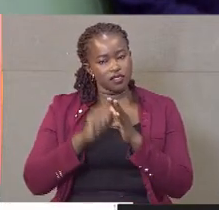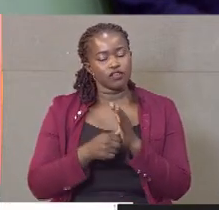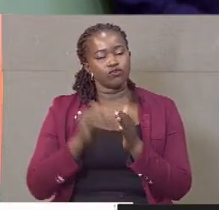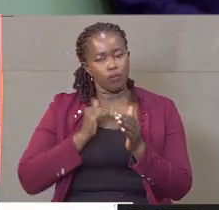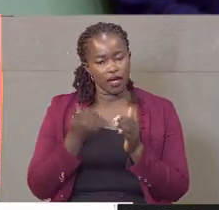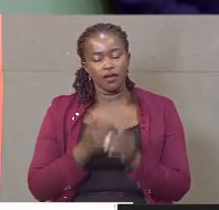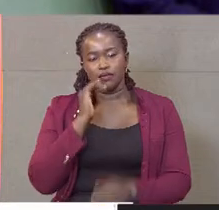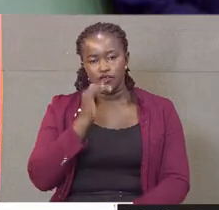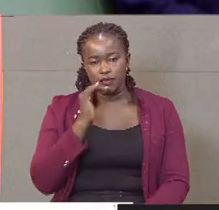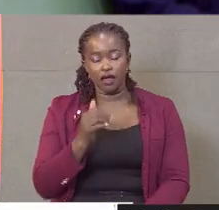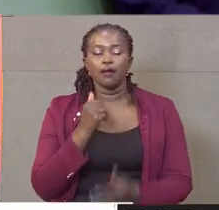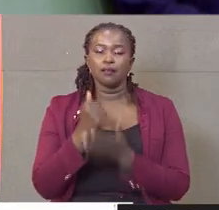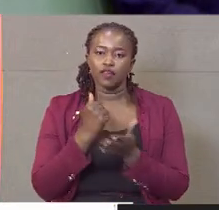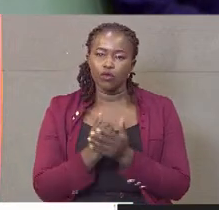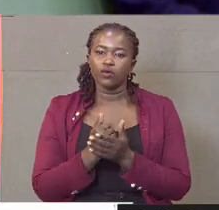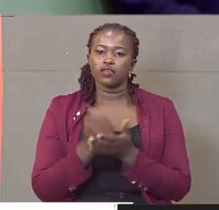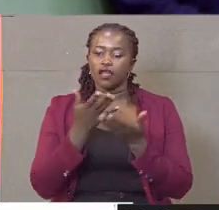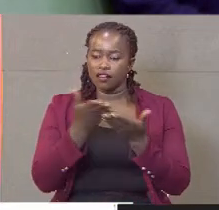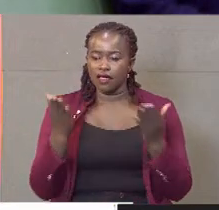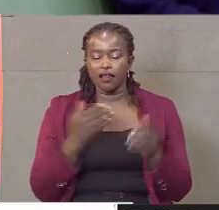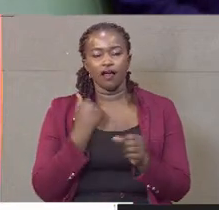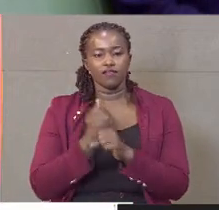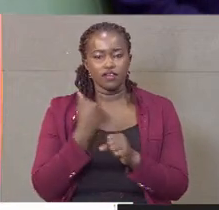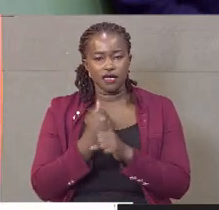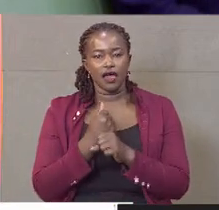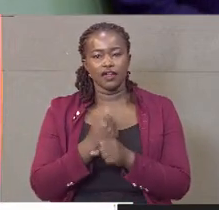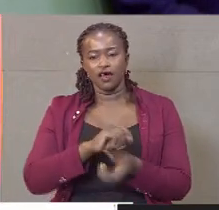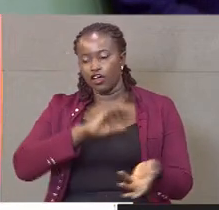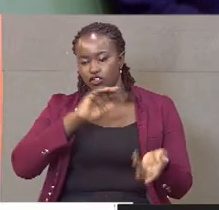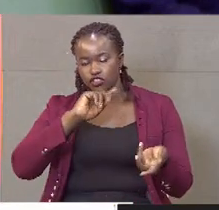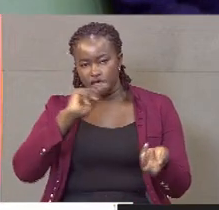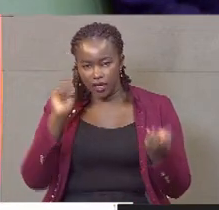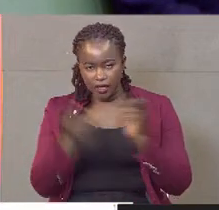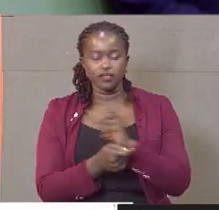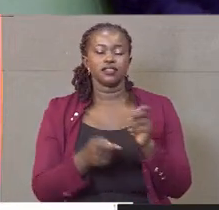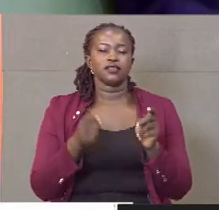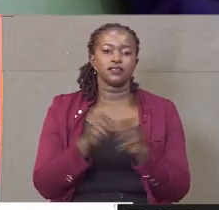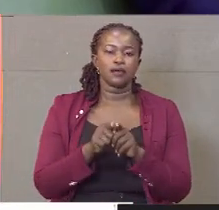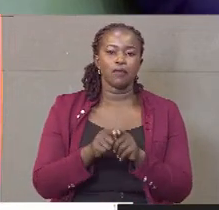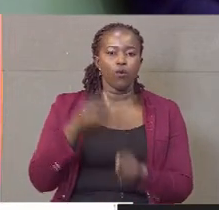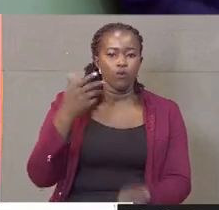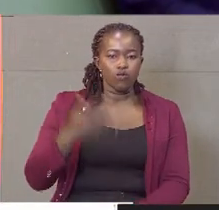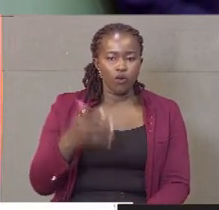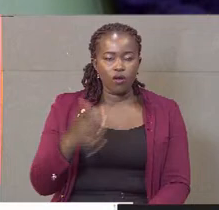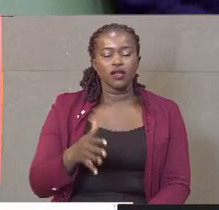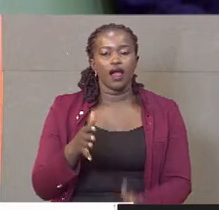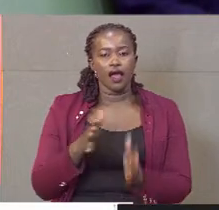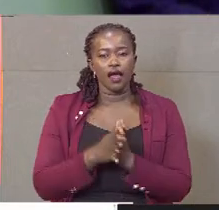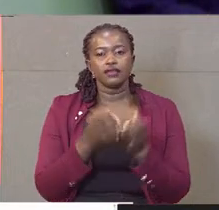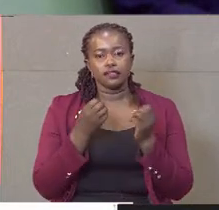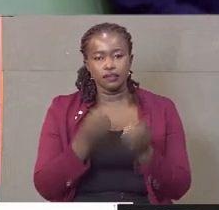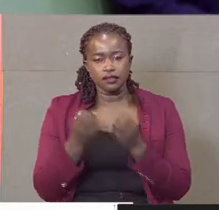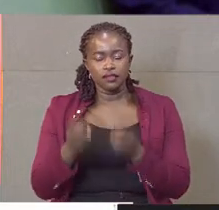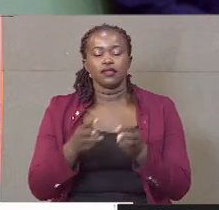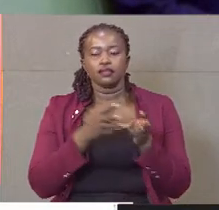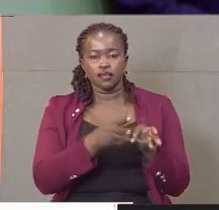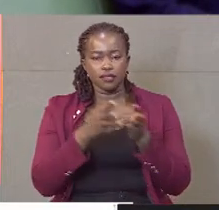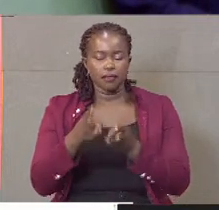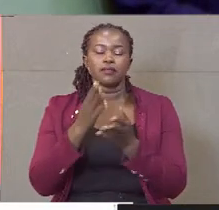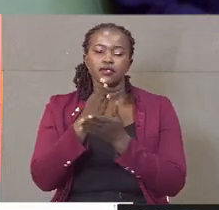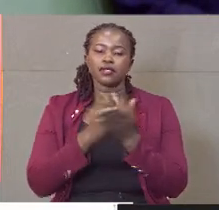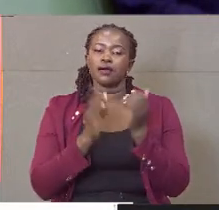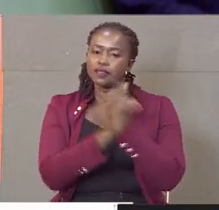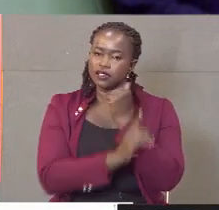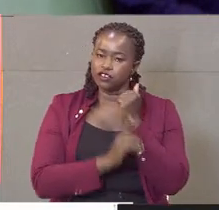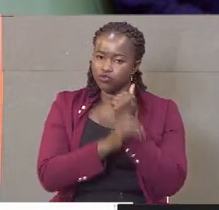Speaker. Yes. Because they have done an overhaul, and the water and the sewerage systems, they are districts that have been